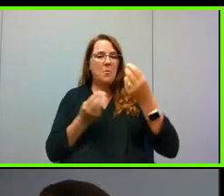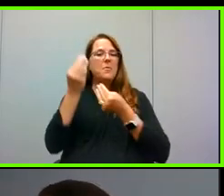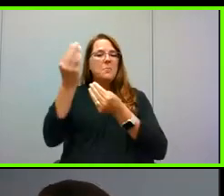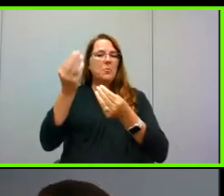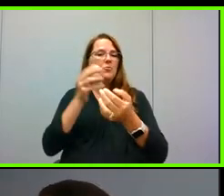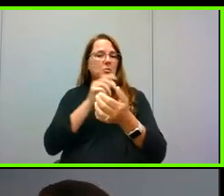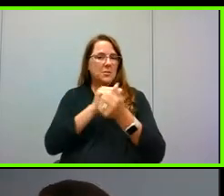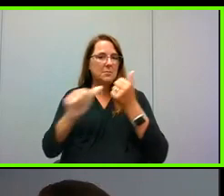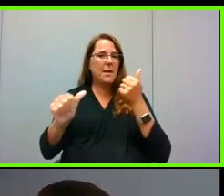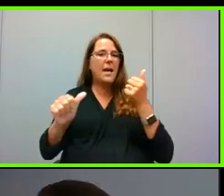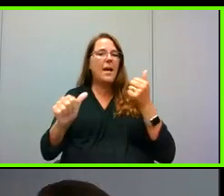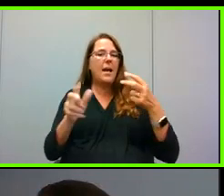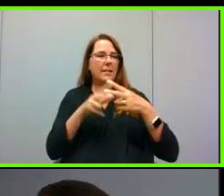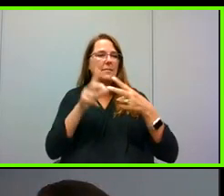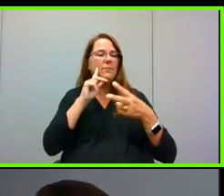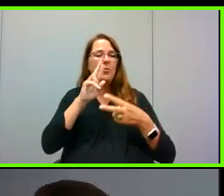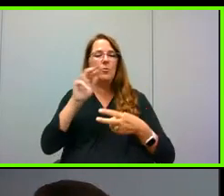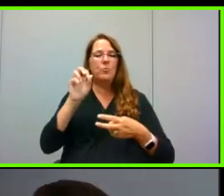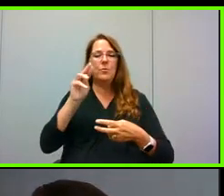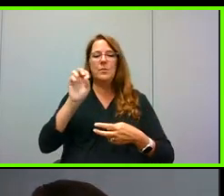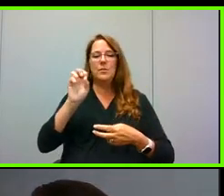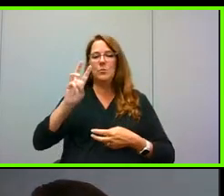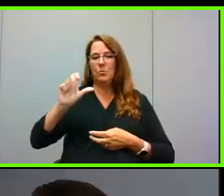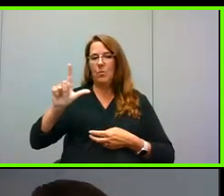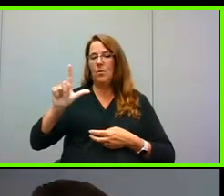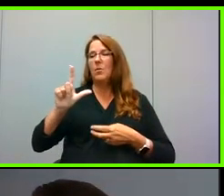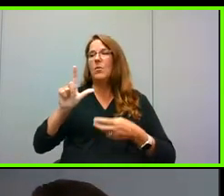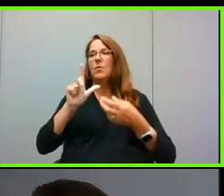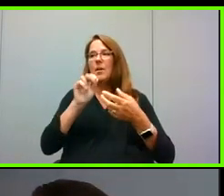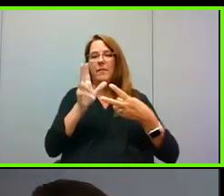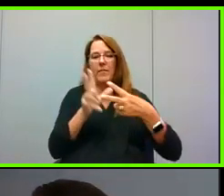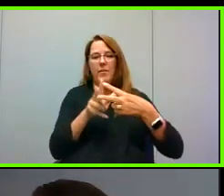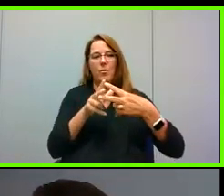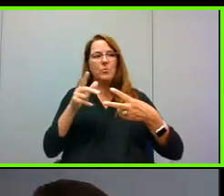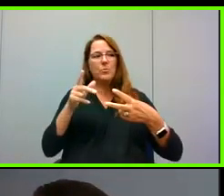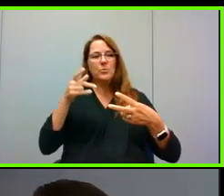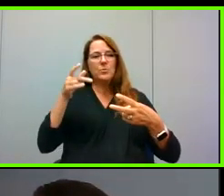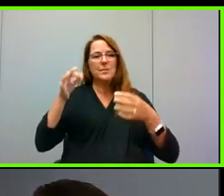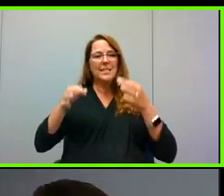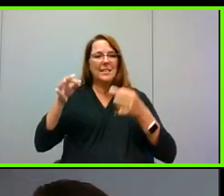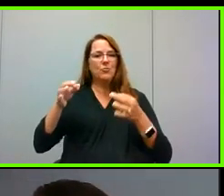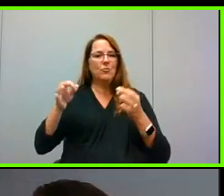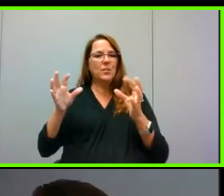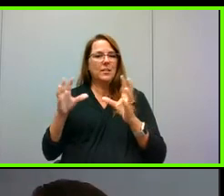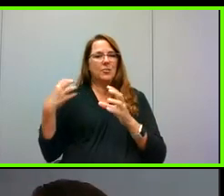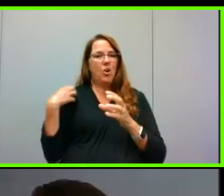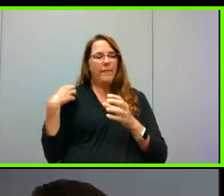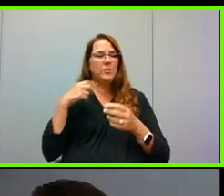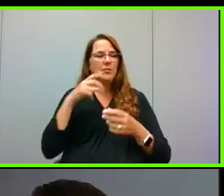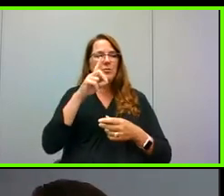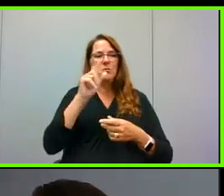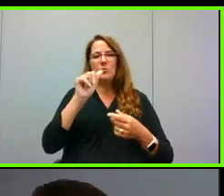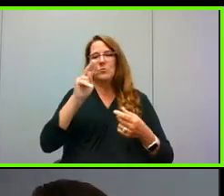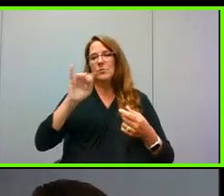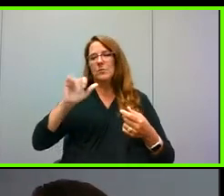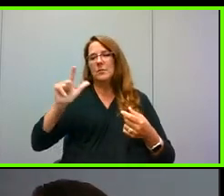pass for the renewal of those hearing officers, Daniel